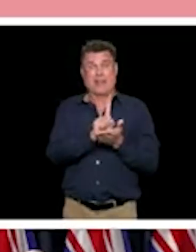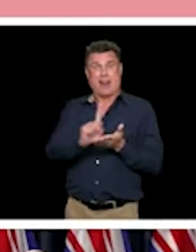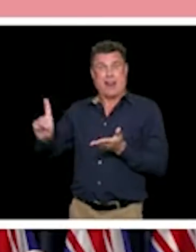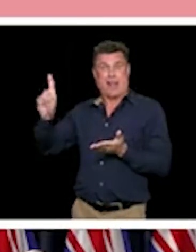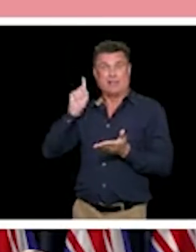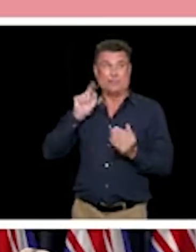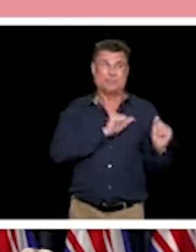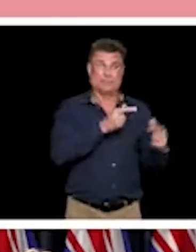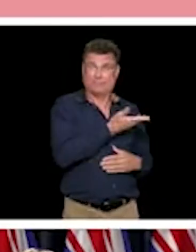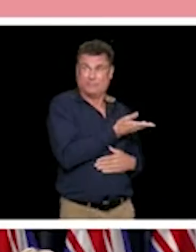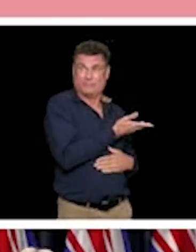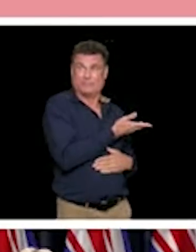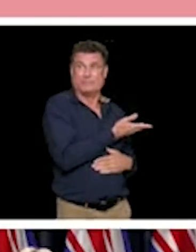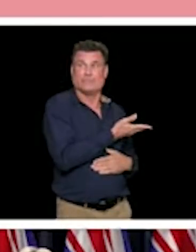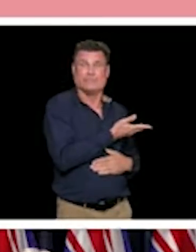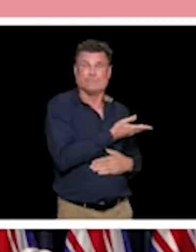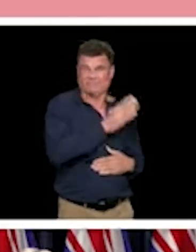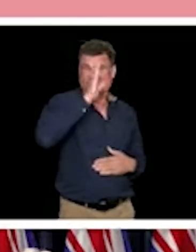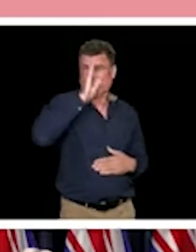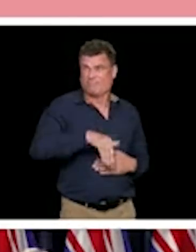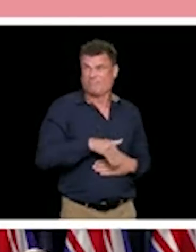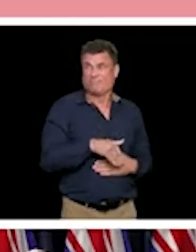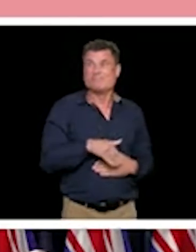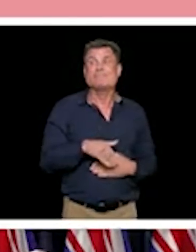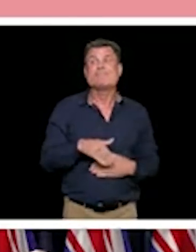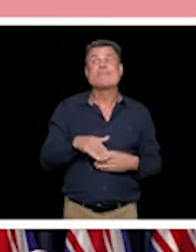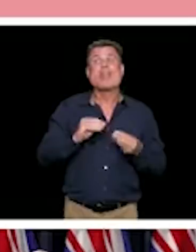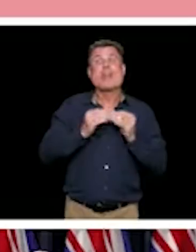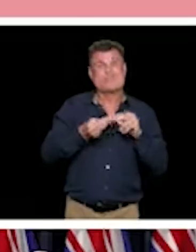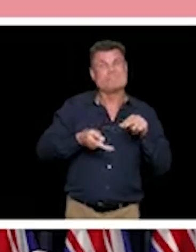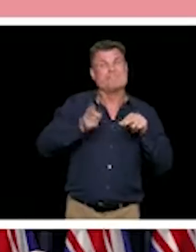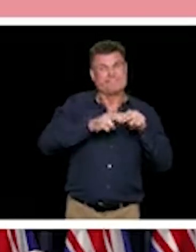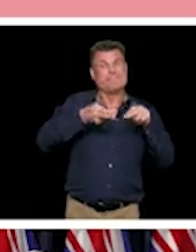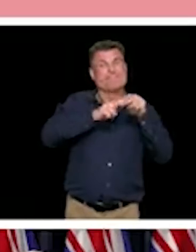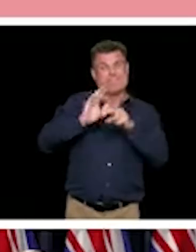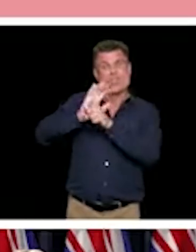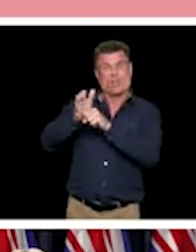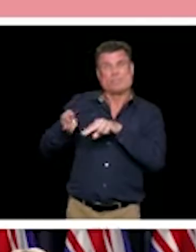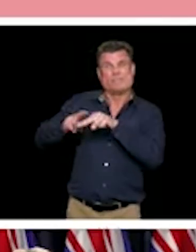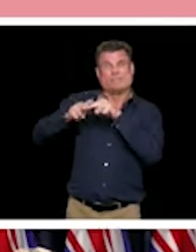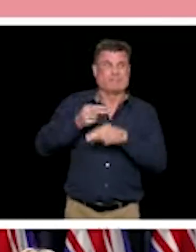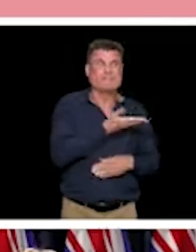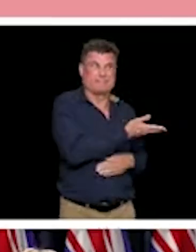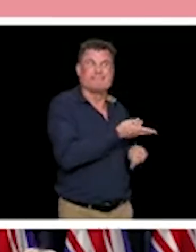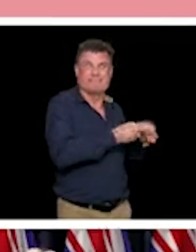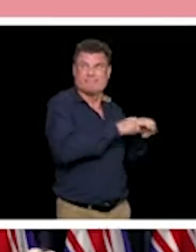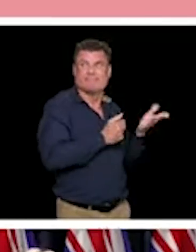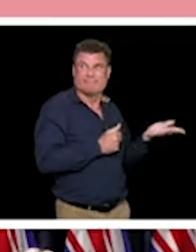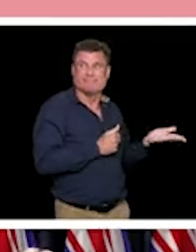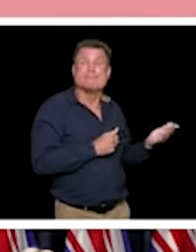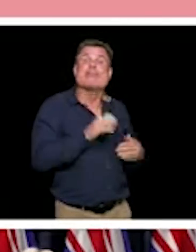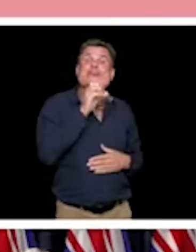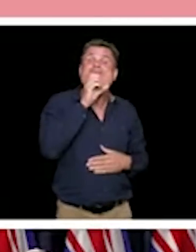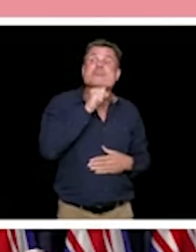week that we've seen. As we know, we've had a steady increase in new cases over the past week. And along with that, what